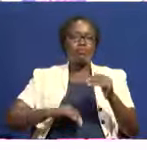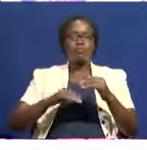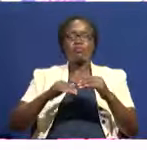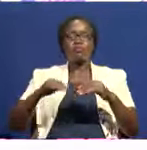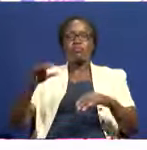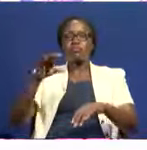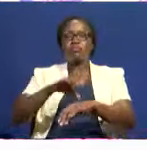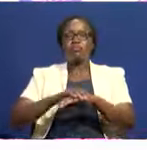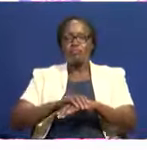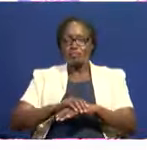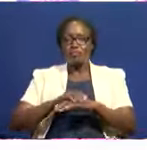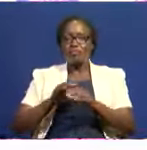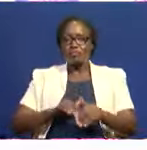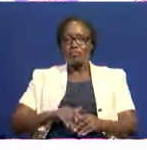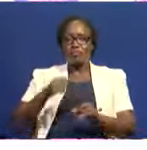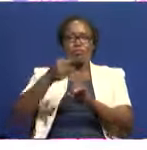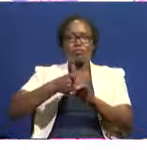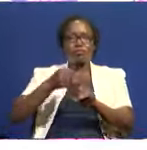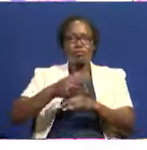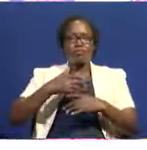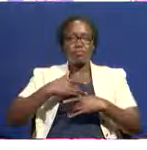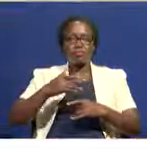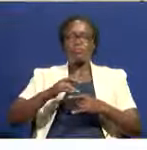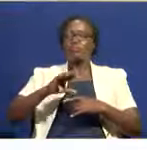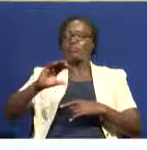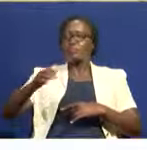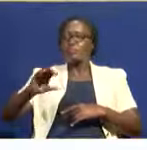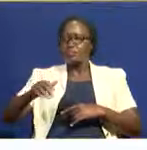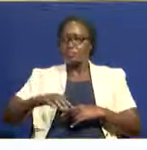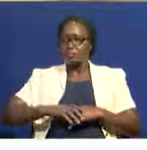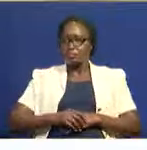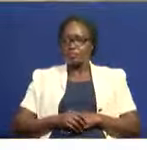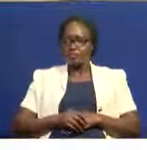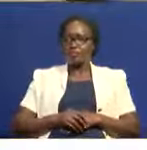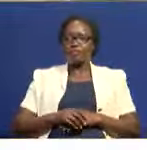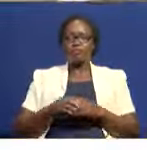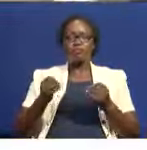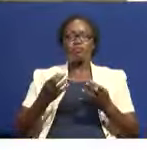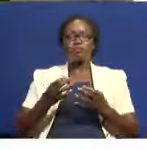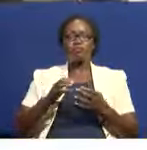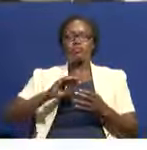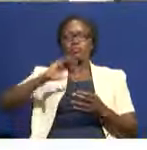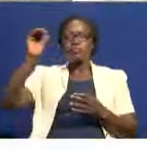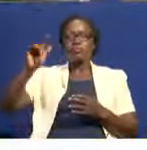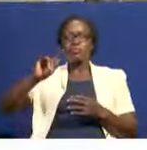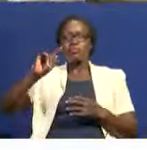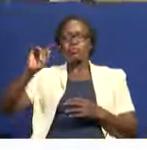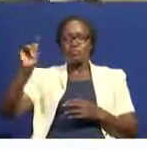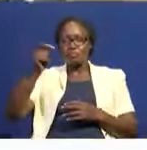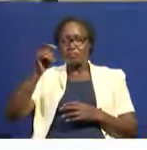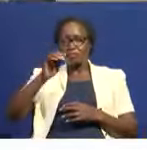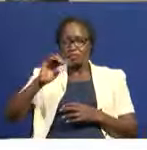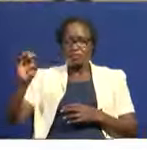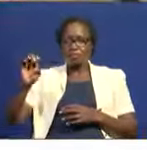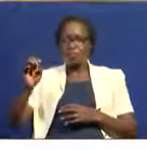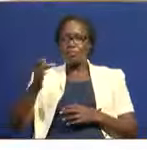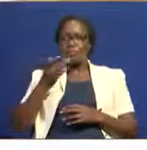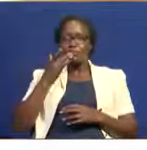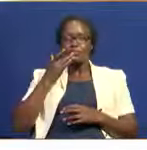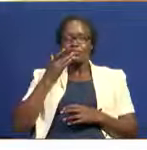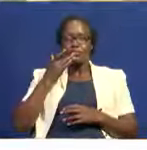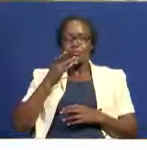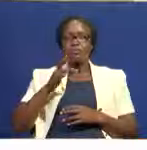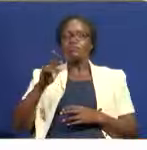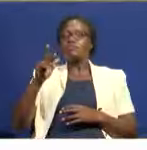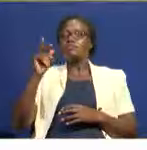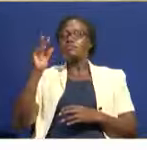actualization, pursuit and lobbying of the interests of the constituents. Meanwhile, majority of Mount Kenya East residents at 79% prefer Professor Kithure